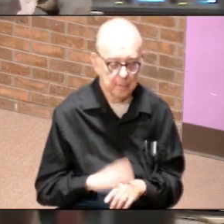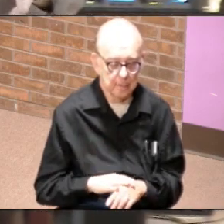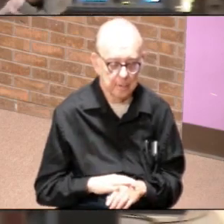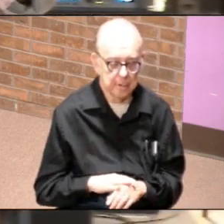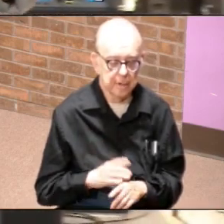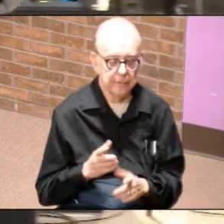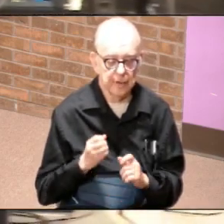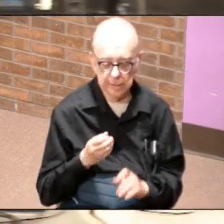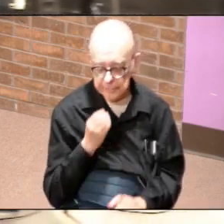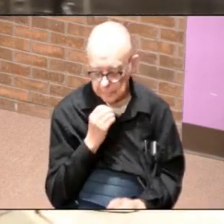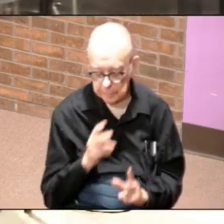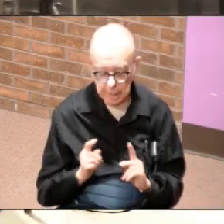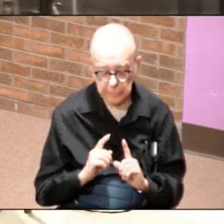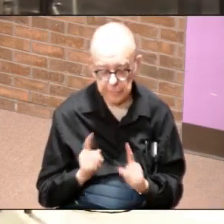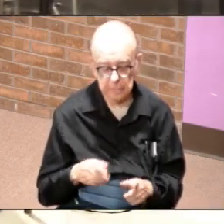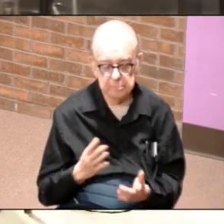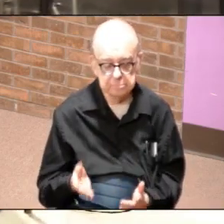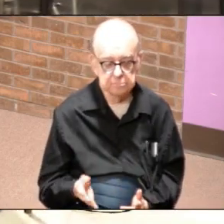place you've ever been.